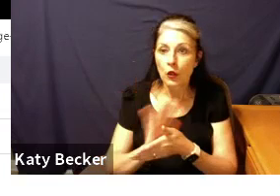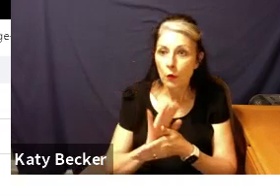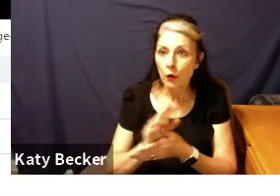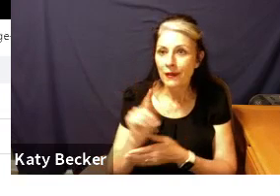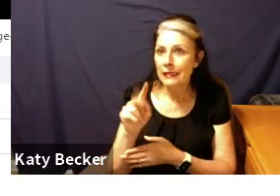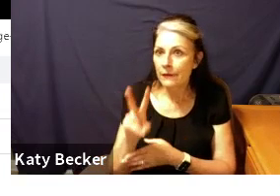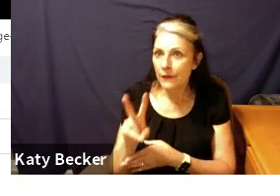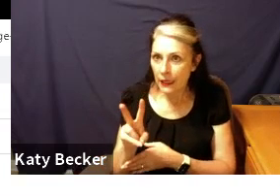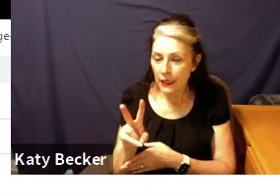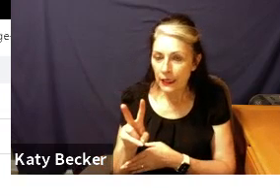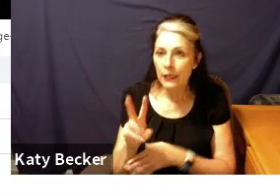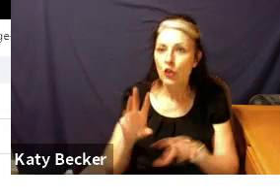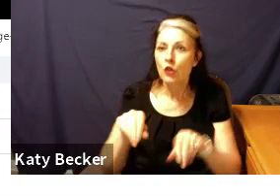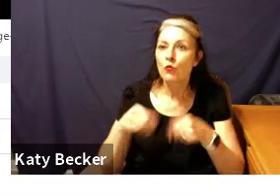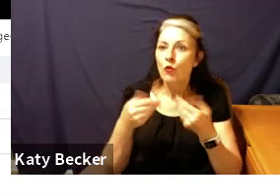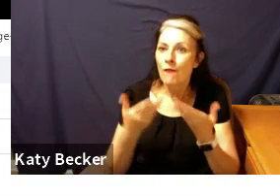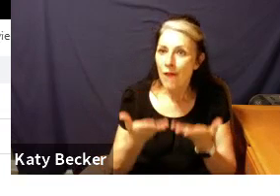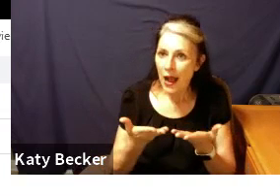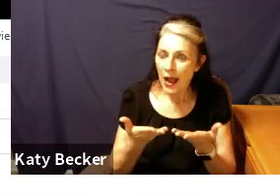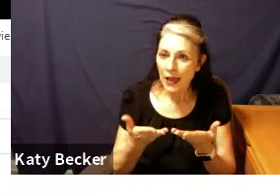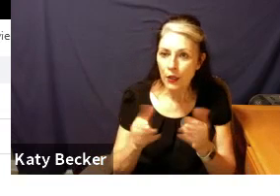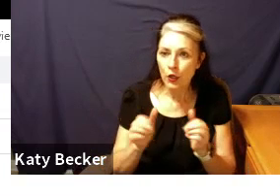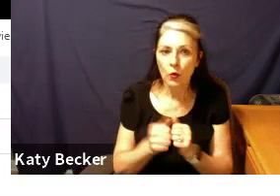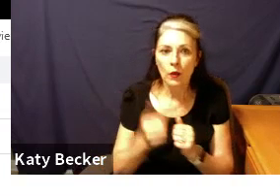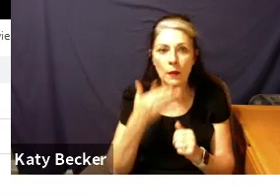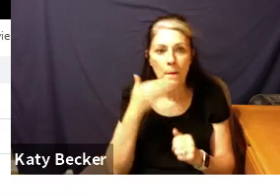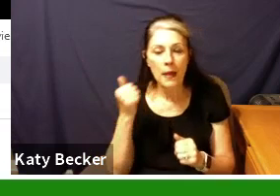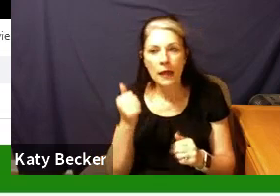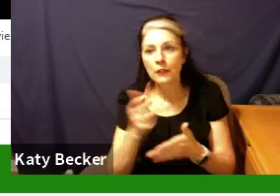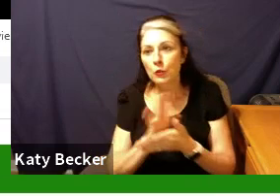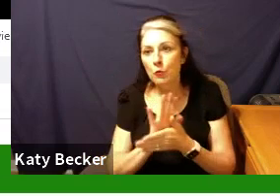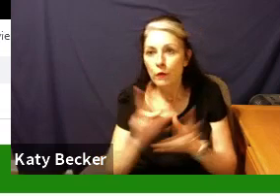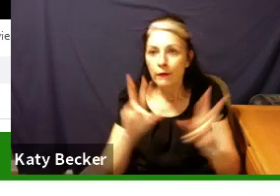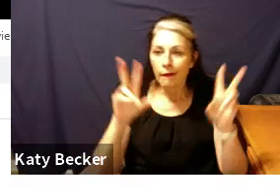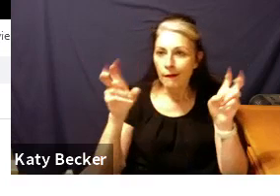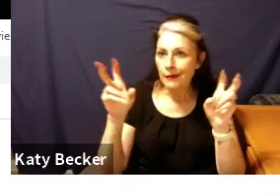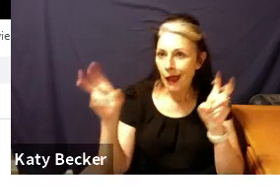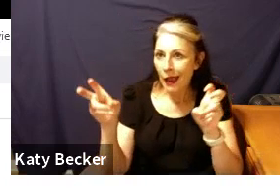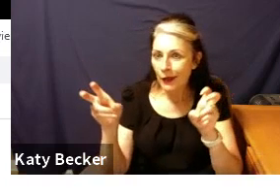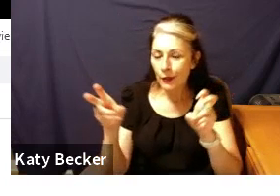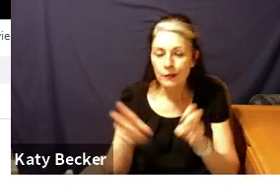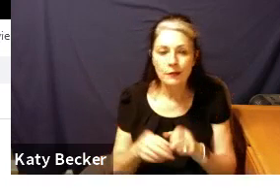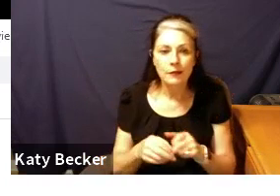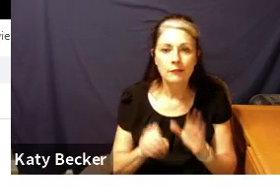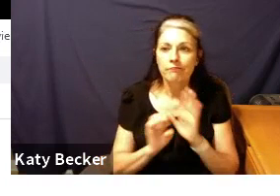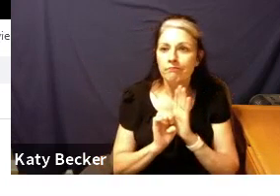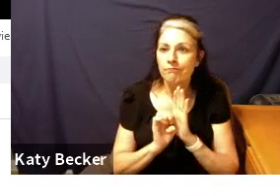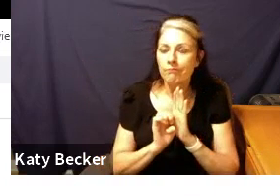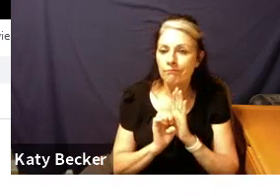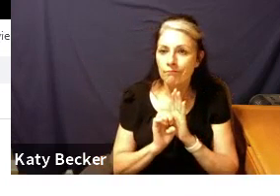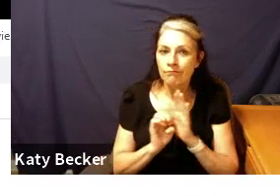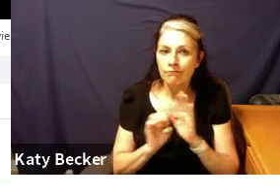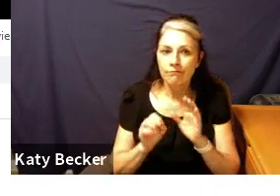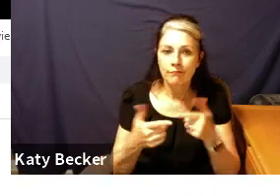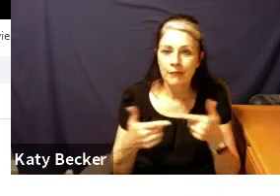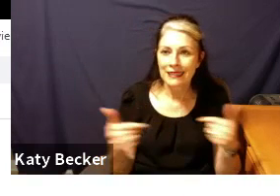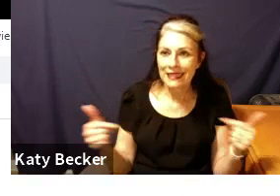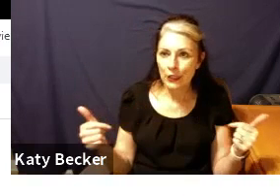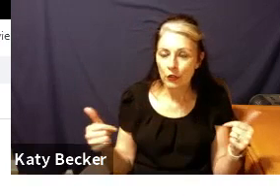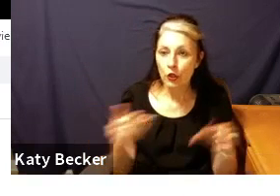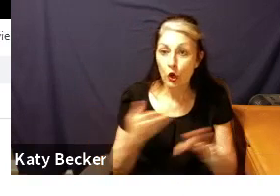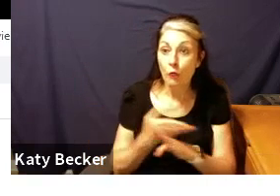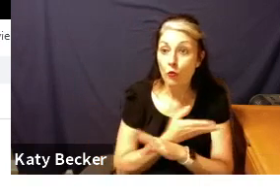TV, it'll provide you with, best movie titles and that kind of thing. It will also give you a